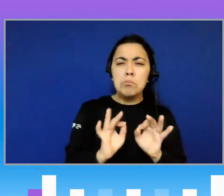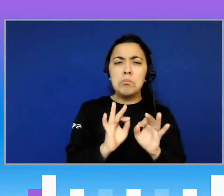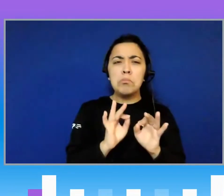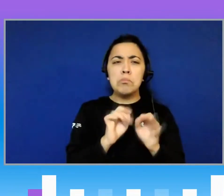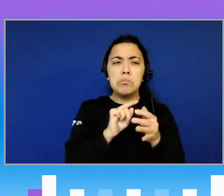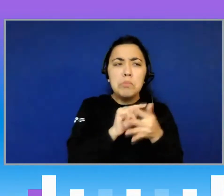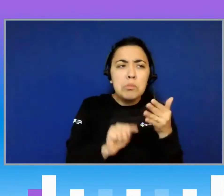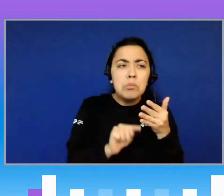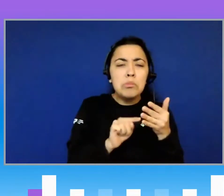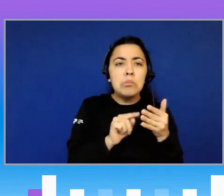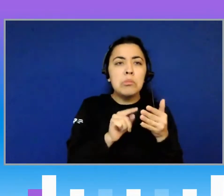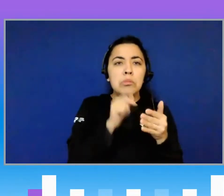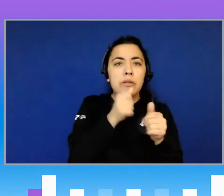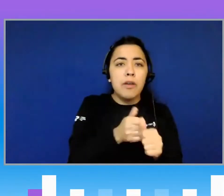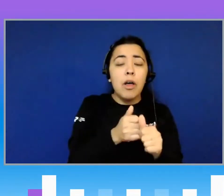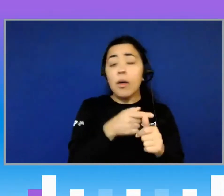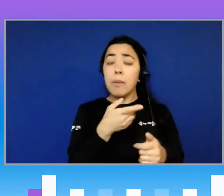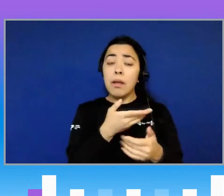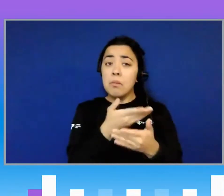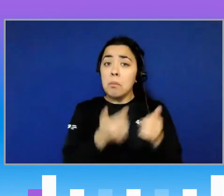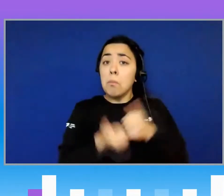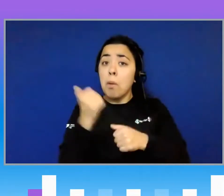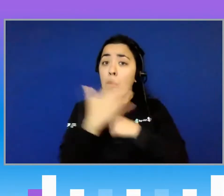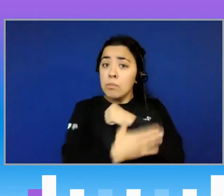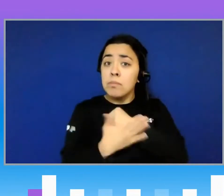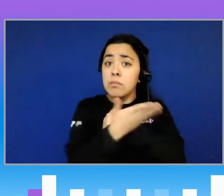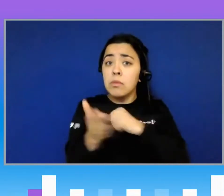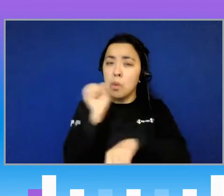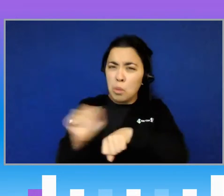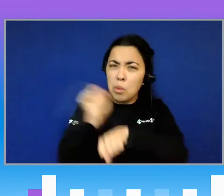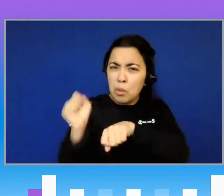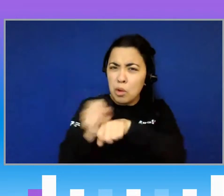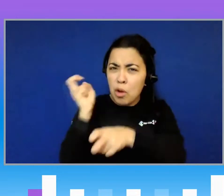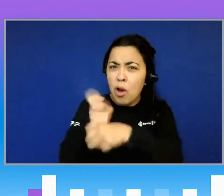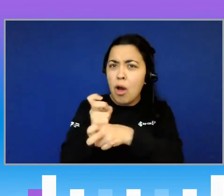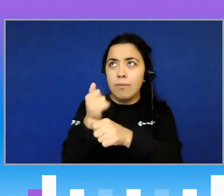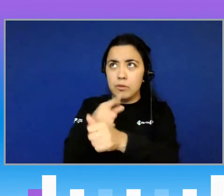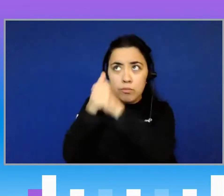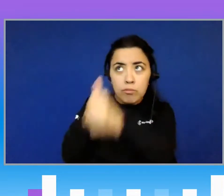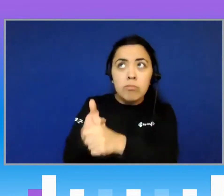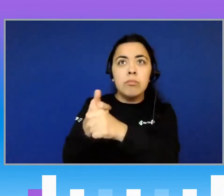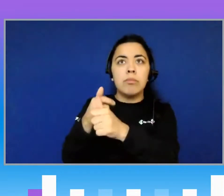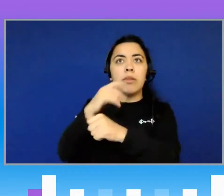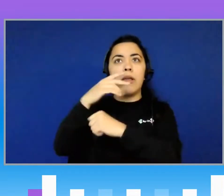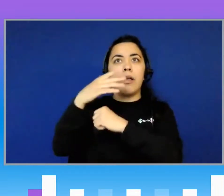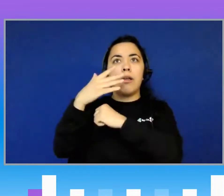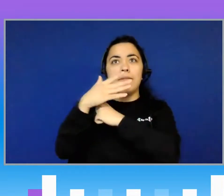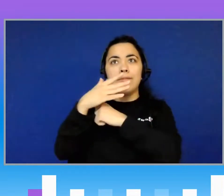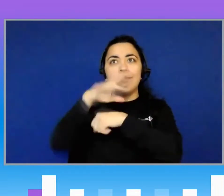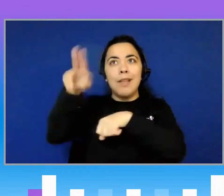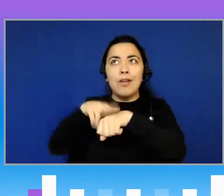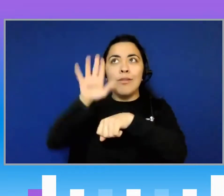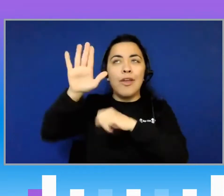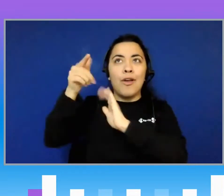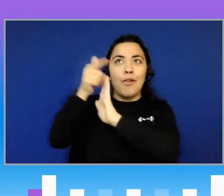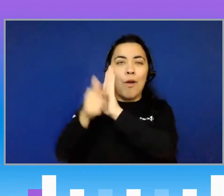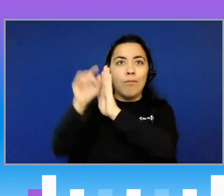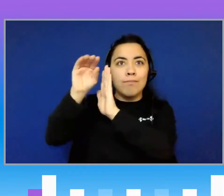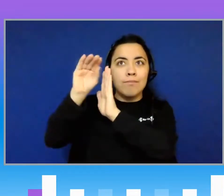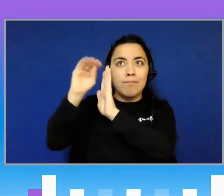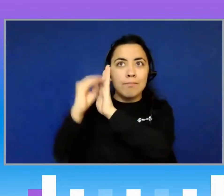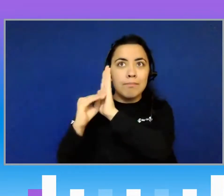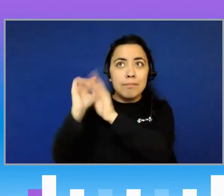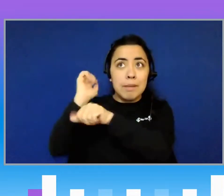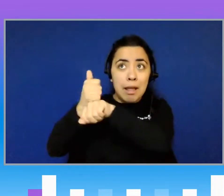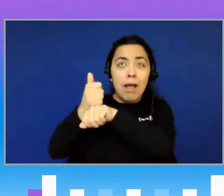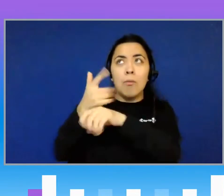I have to say that they are really working very hard to have conformant national laws, but some of them, they have more work to do.